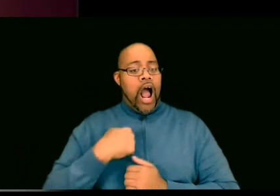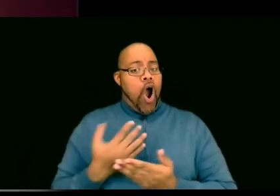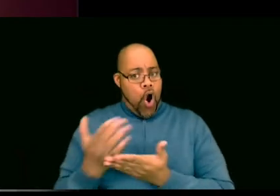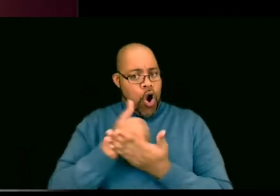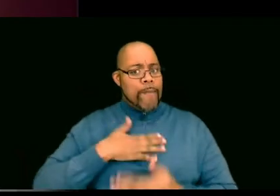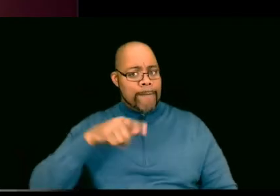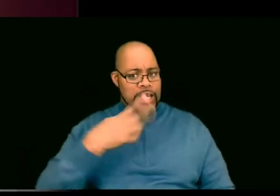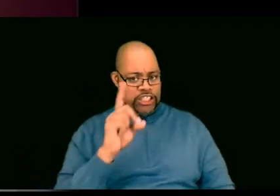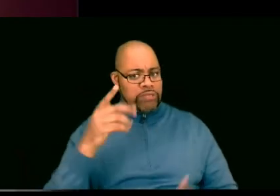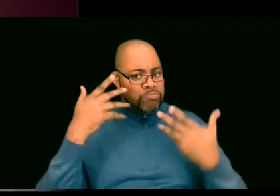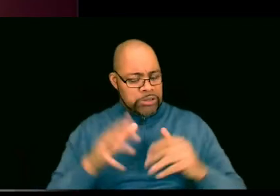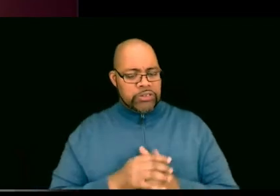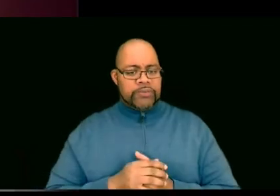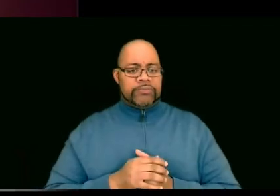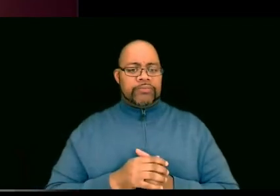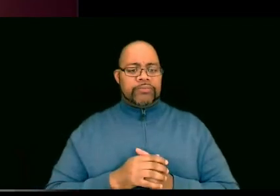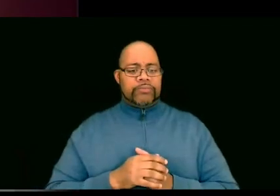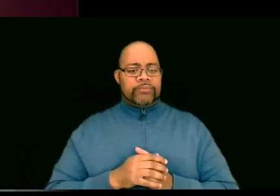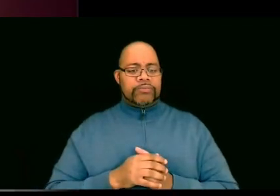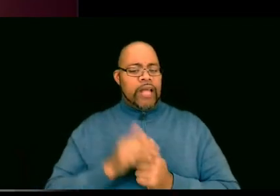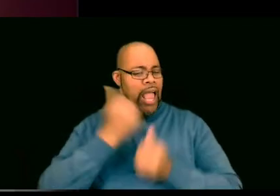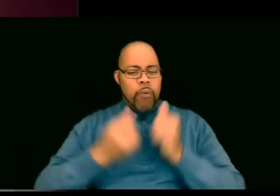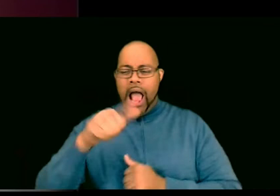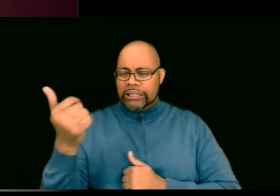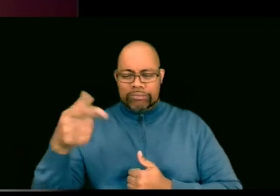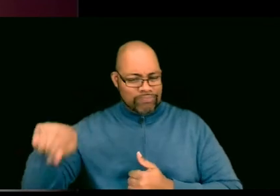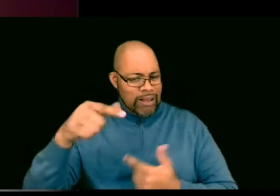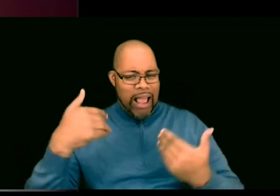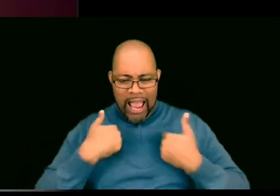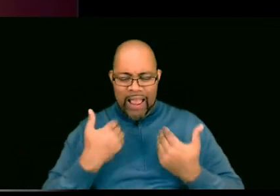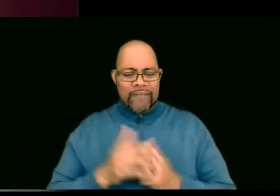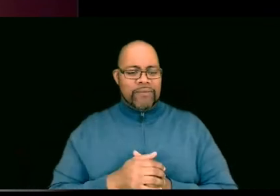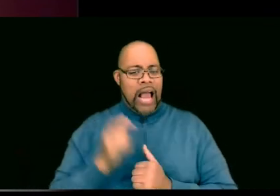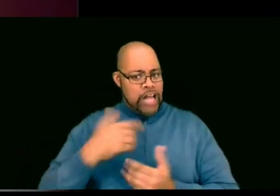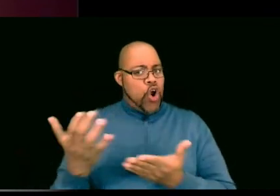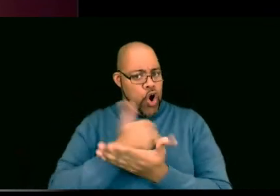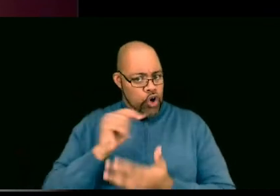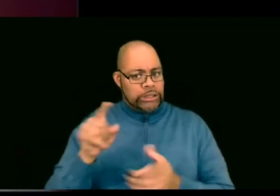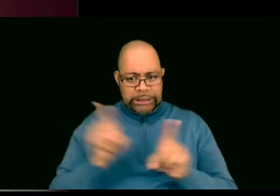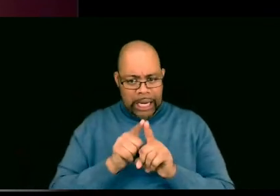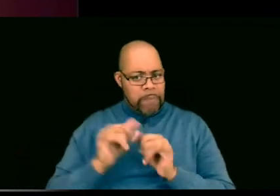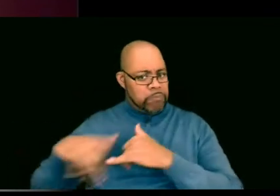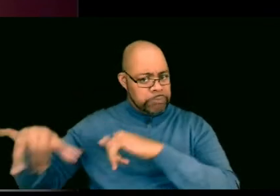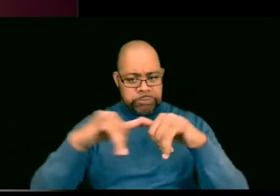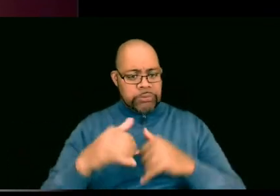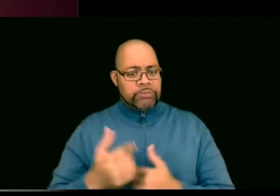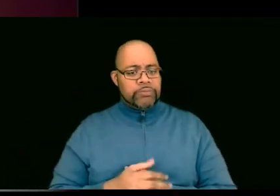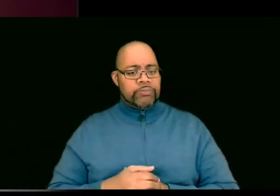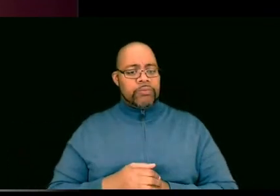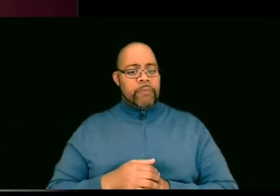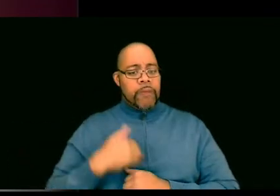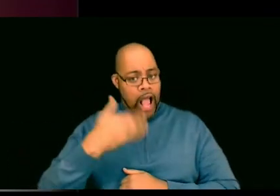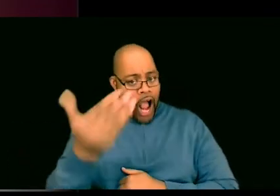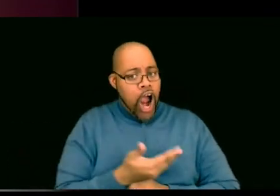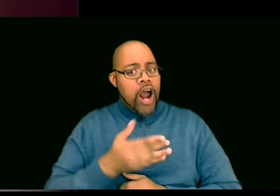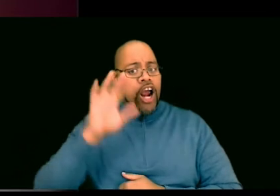nevertheless, that I had earned my PhD, like everyone else, I had to earn it. To be